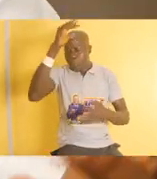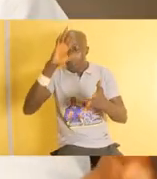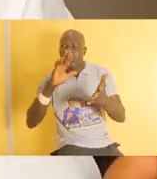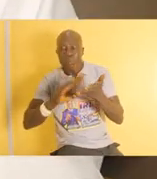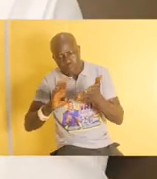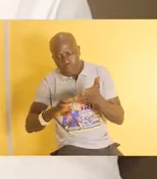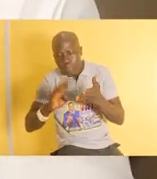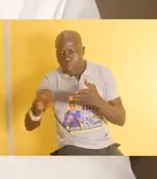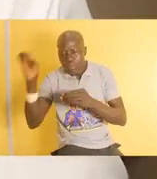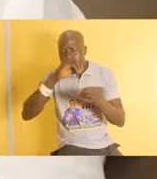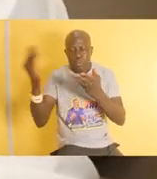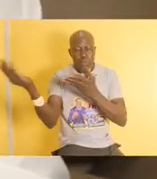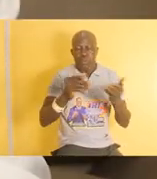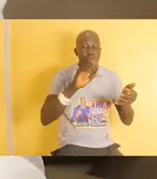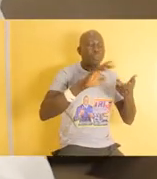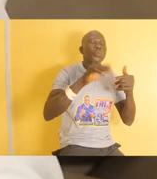Baba Dewa,